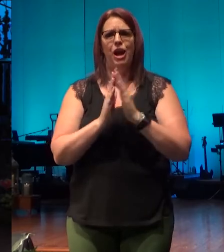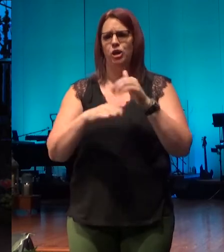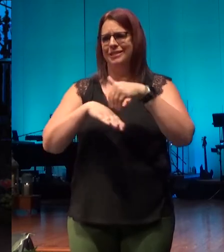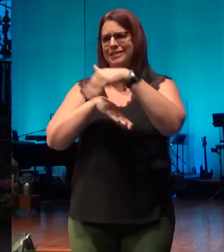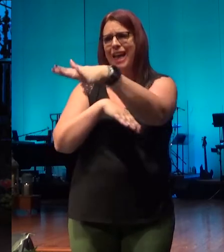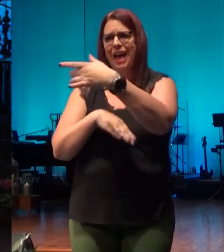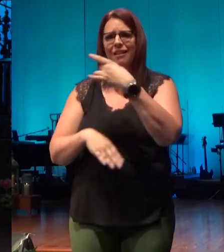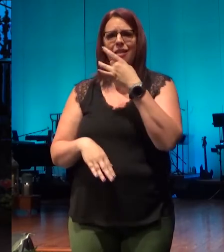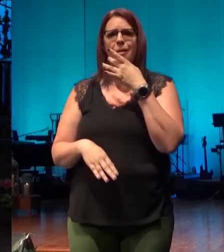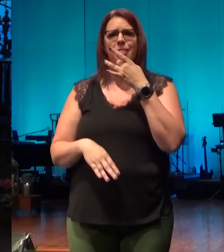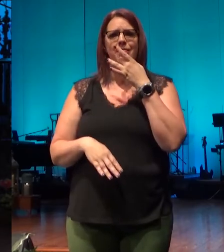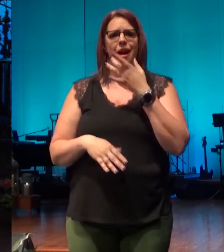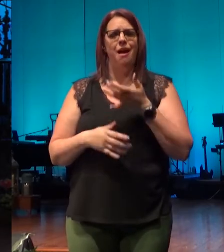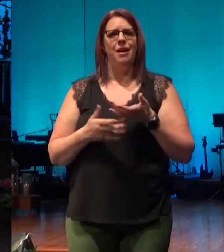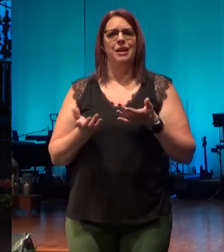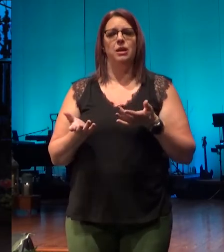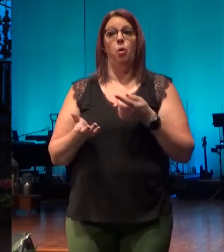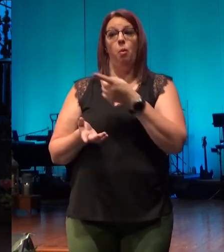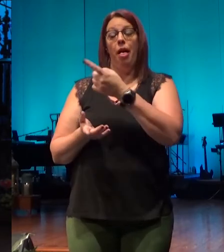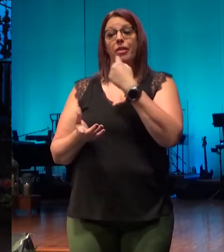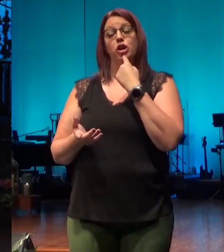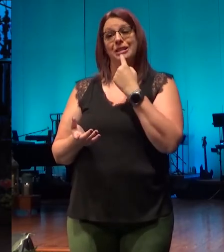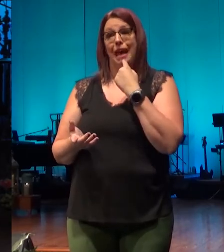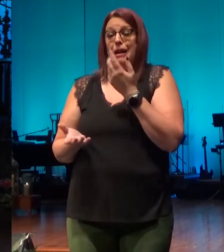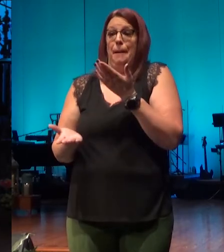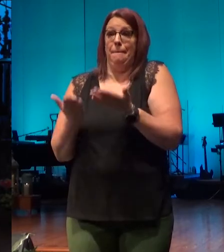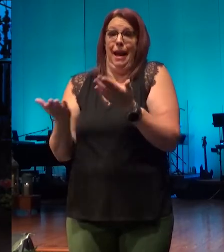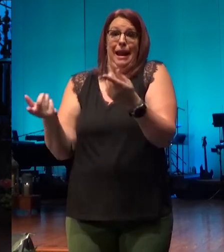light. Maybe what they're saying will happen.